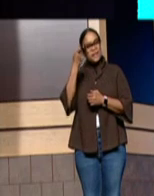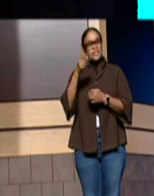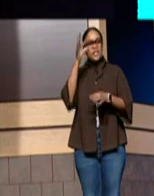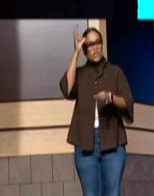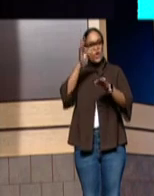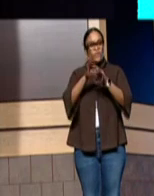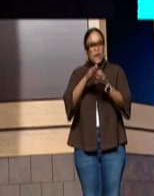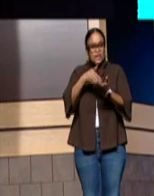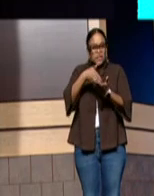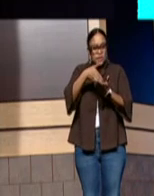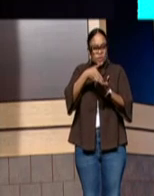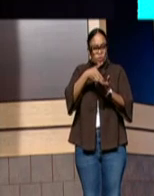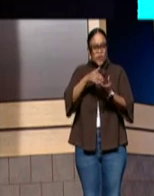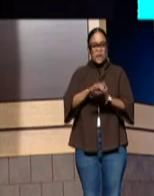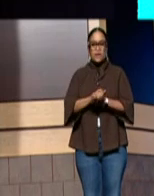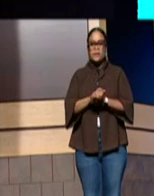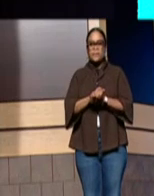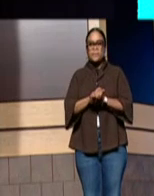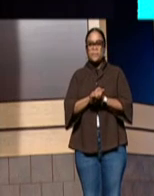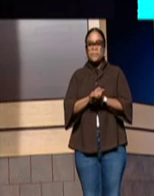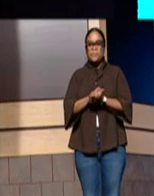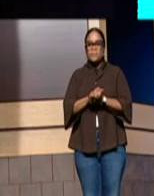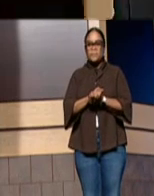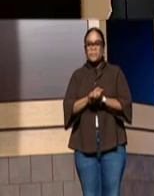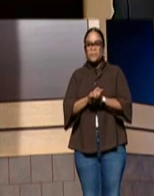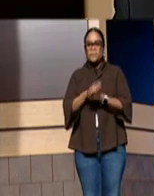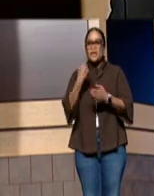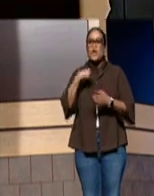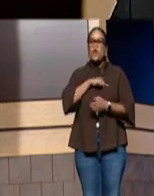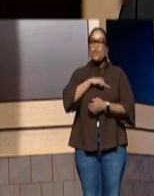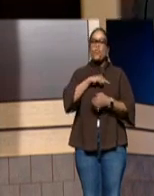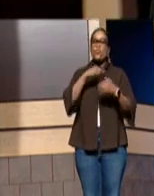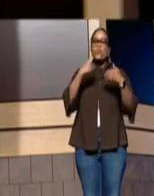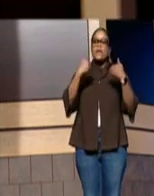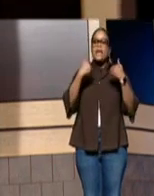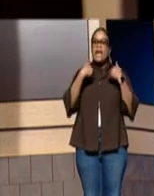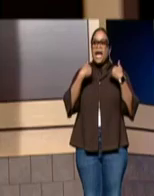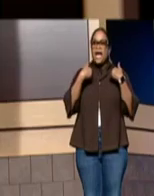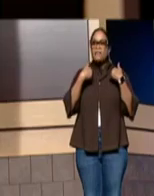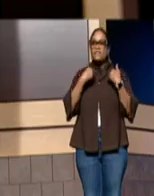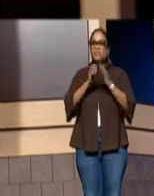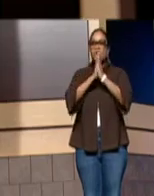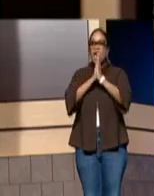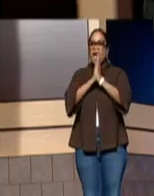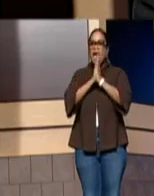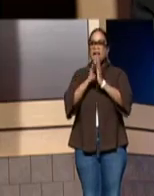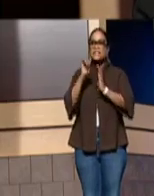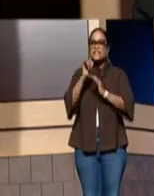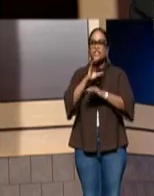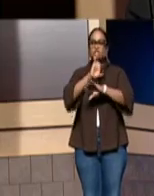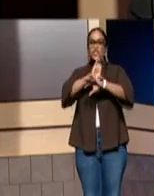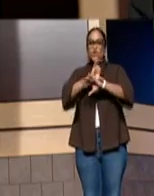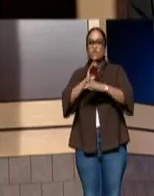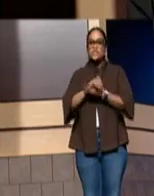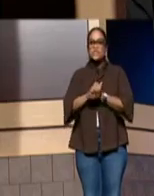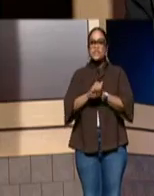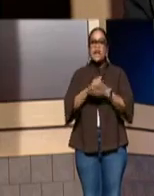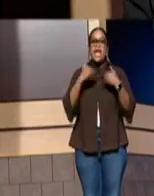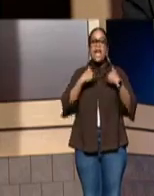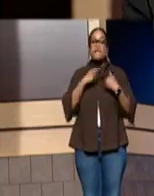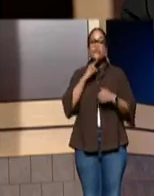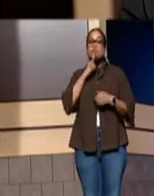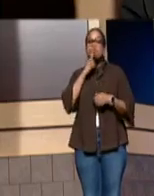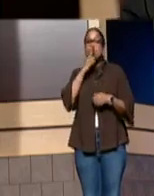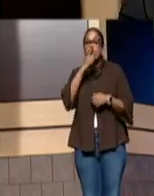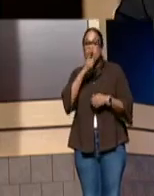Dr. Winston was on a track when he said, we have to ask ourselves as the church, have we really